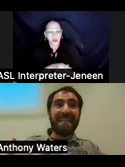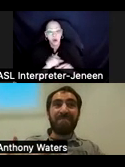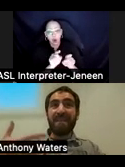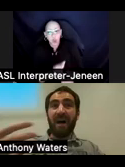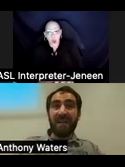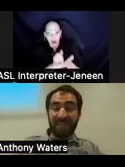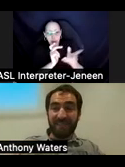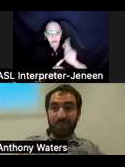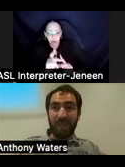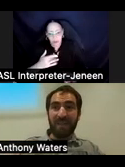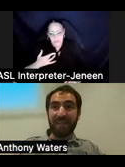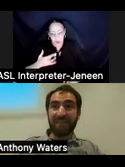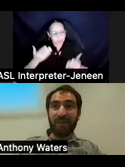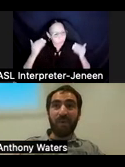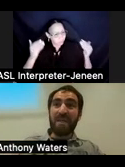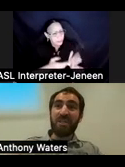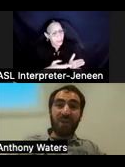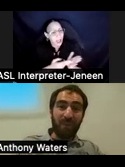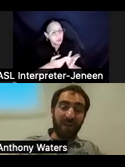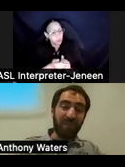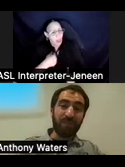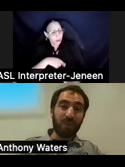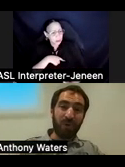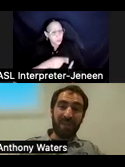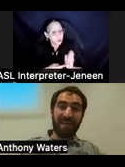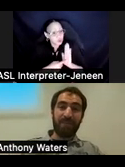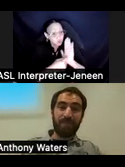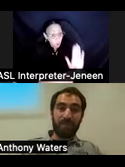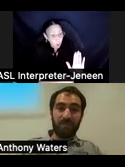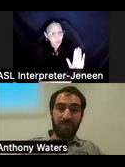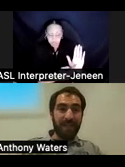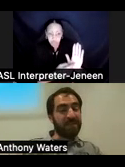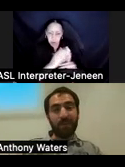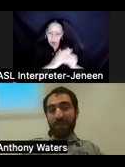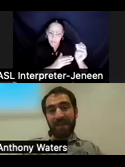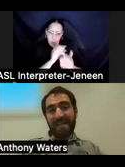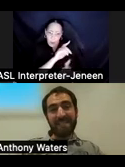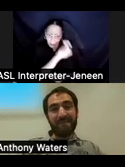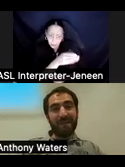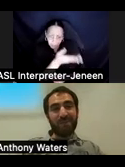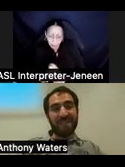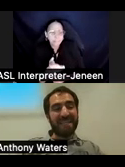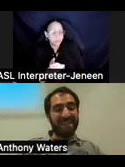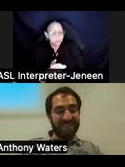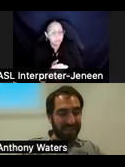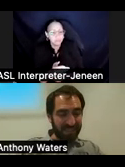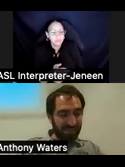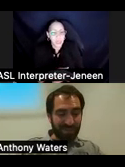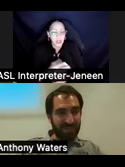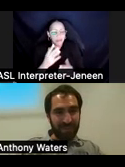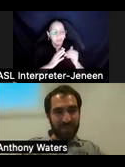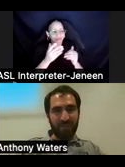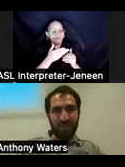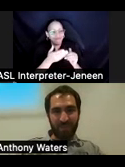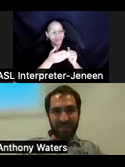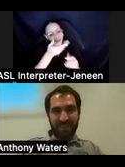they can be honest with us when we show that we're comfortable going there. And so asking about suicide does not increase